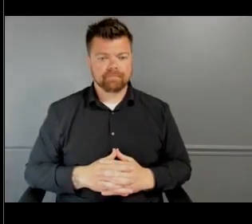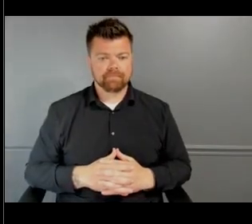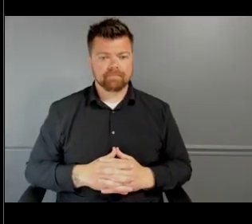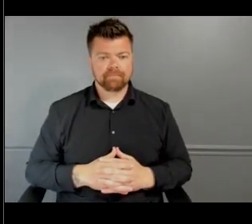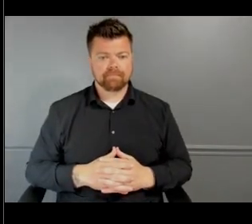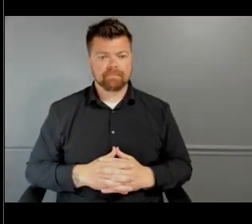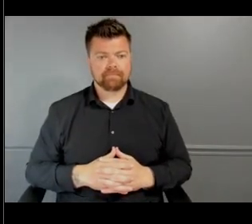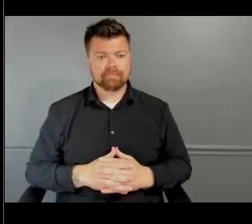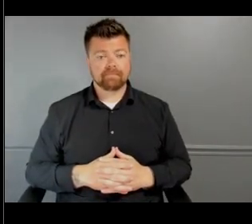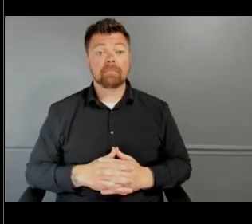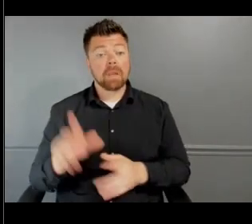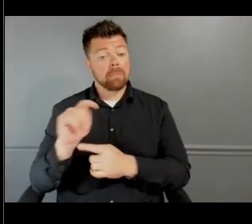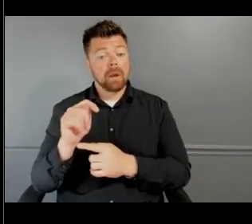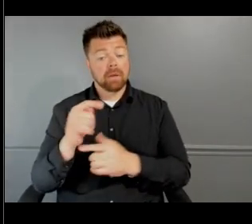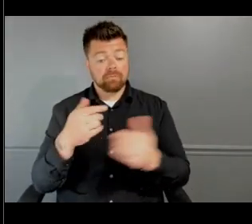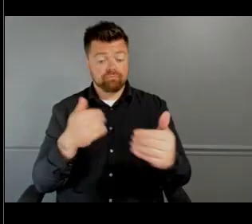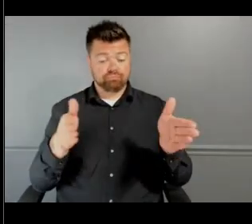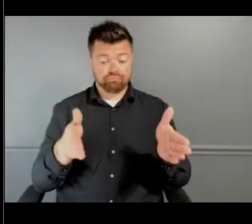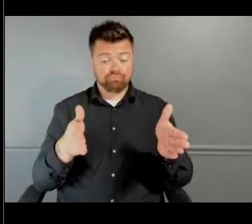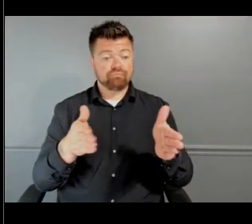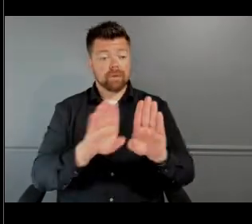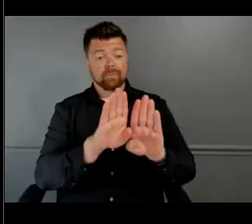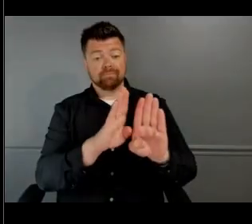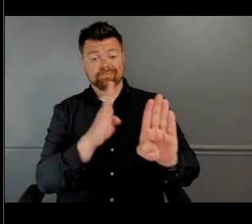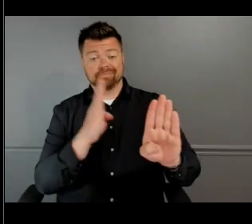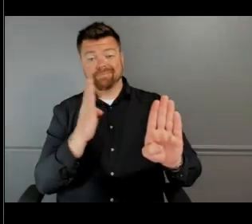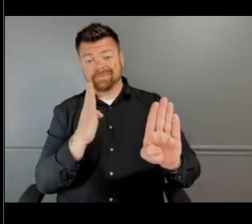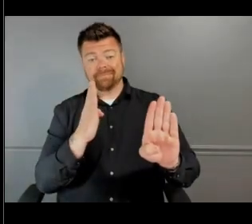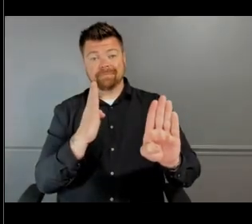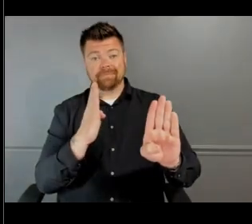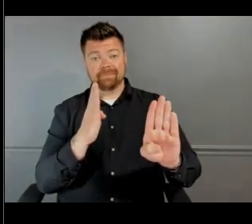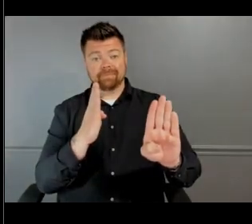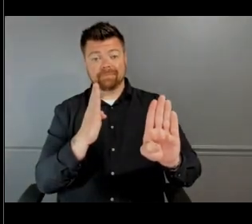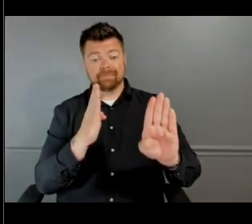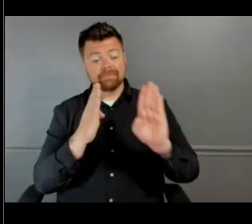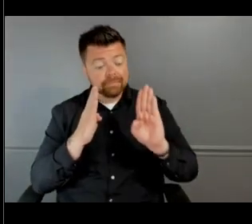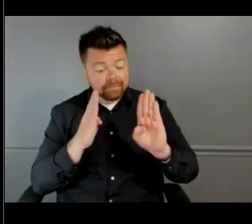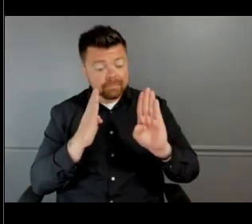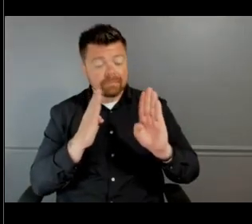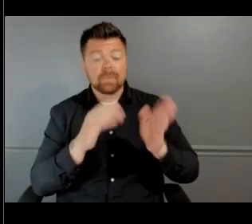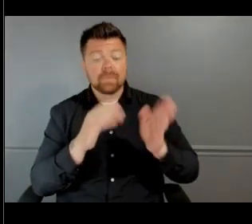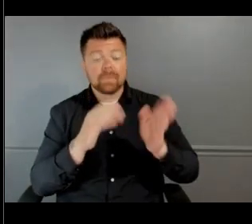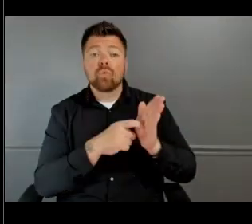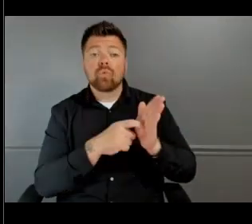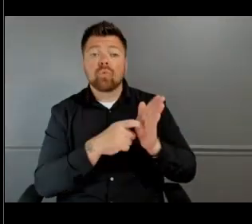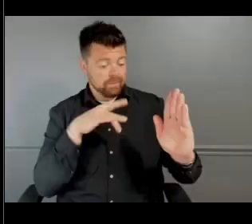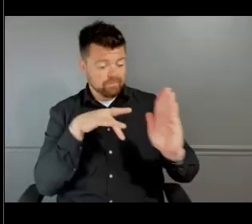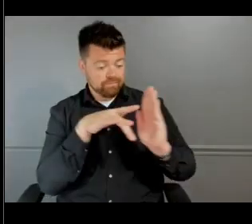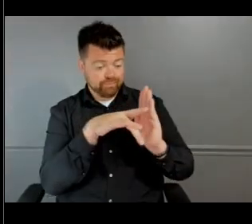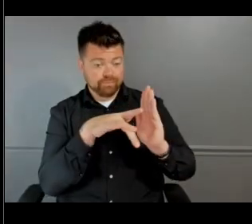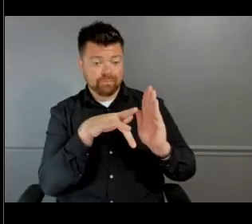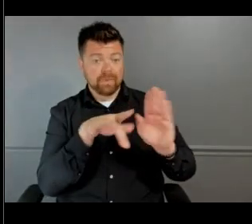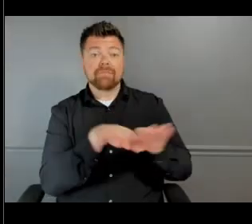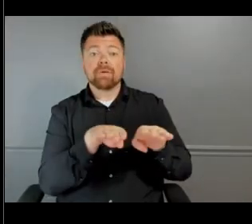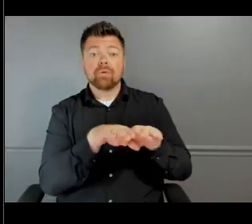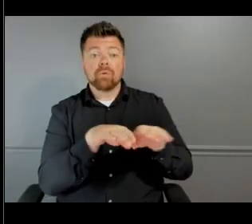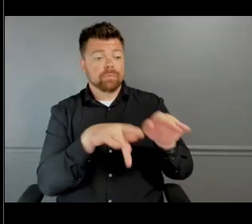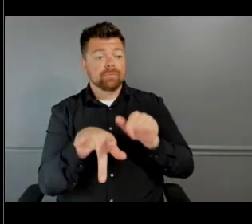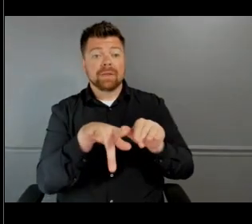In bathrooms with doors that swing out, all the required clear floor space at